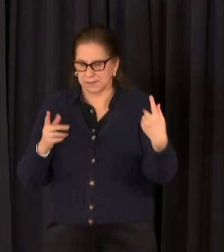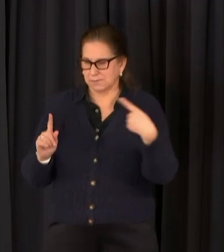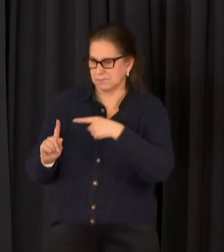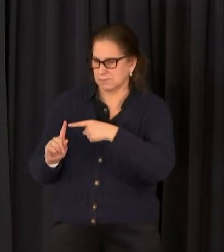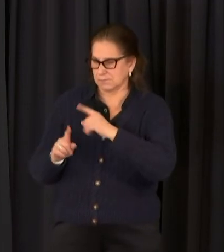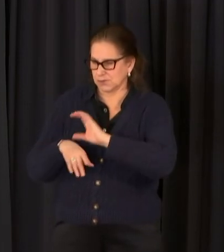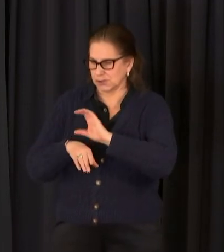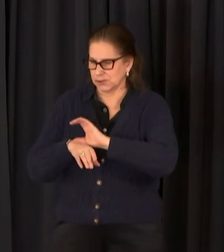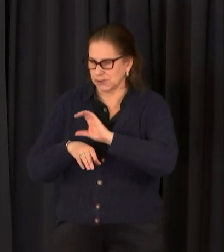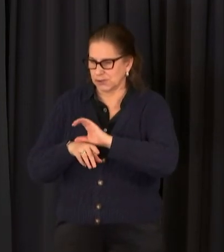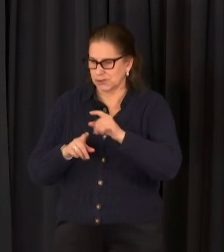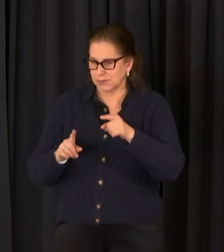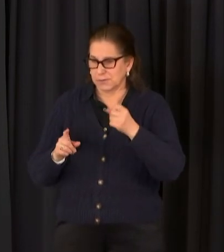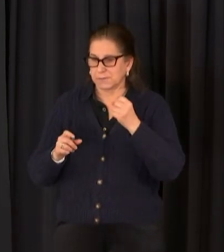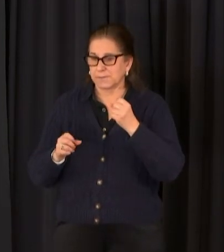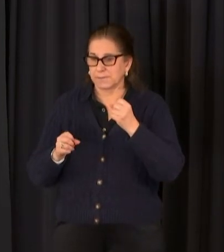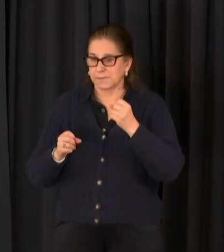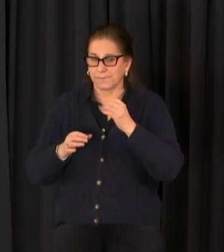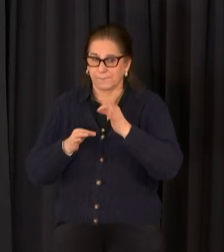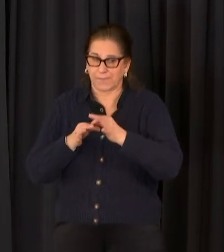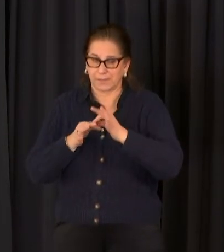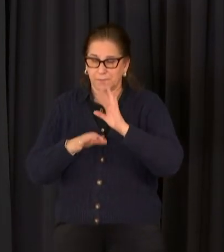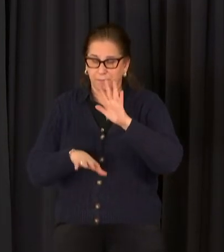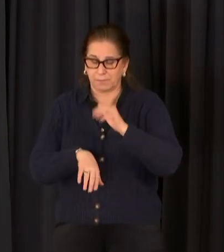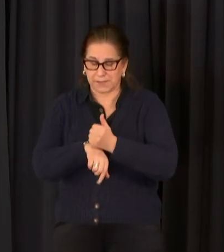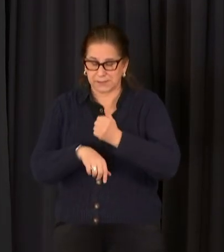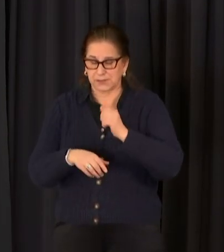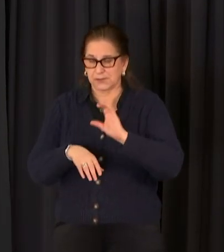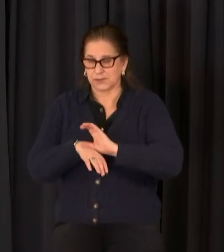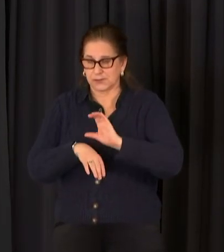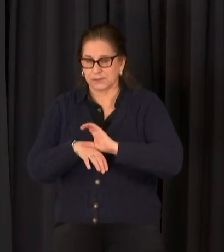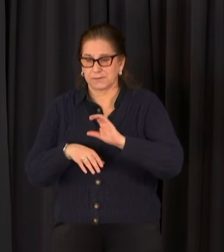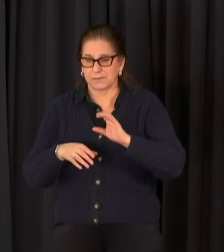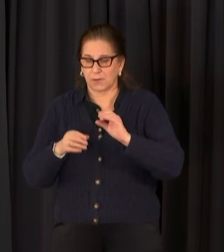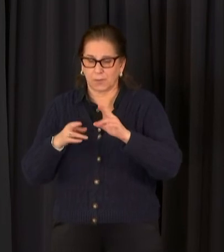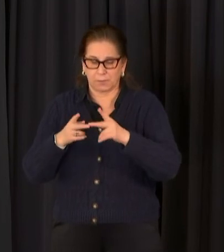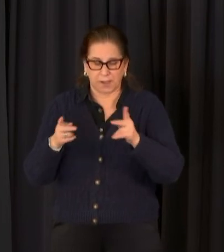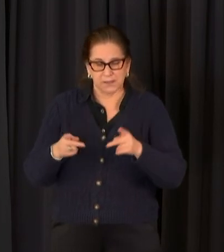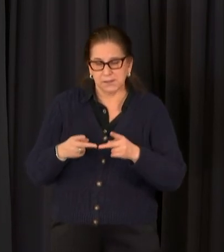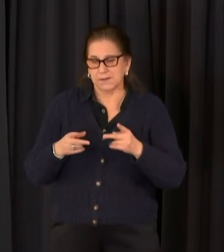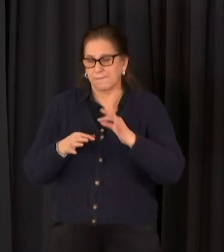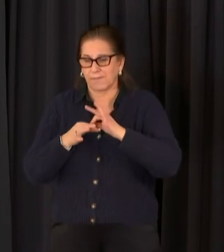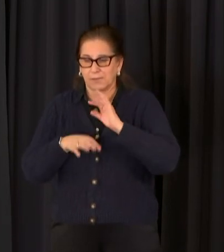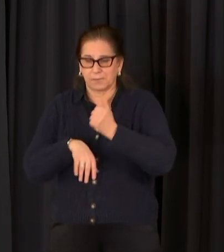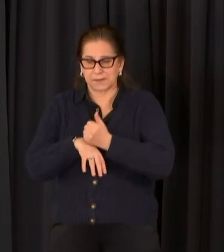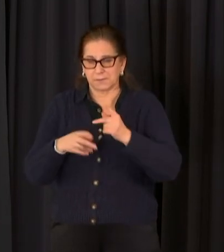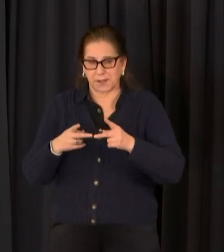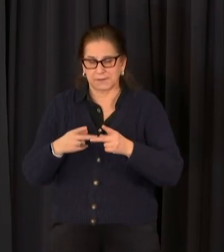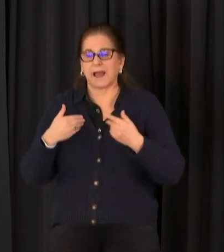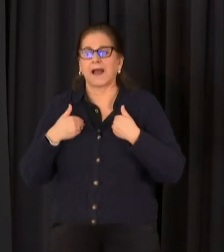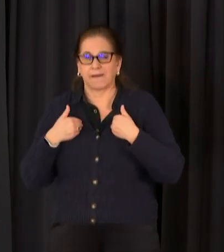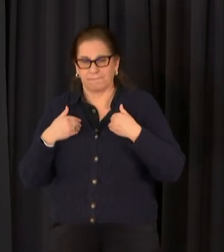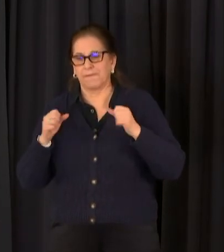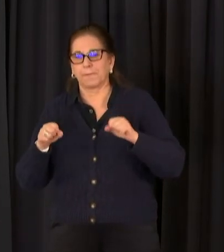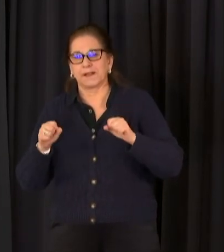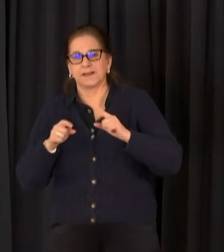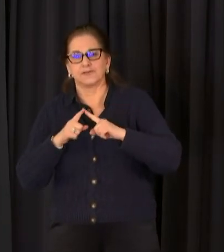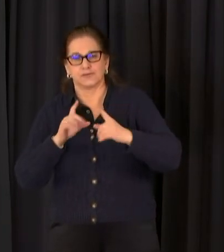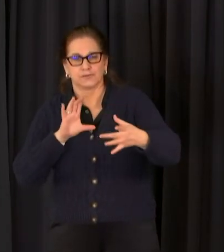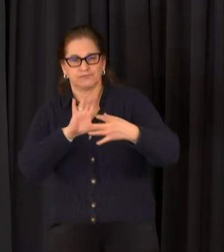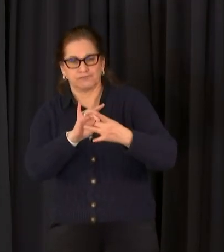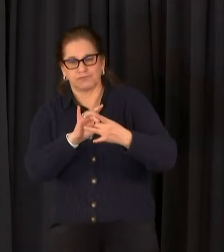many years, faith-based institutions or churches, places of worship, have had the ability to speak